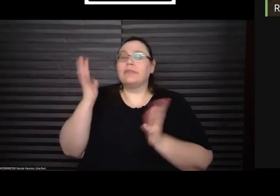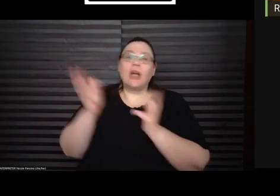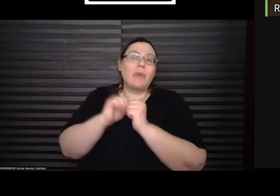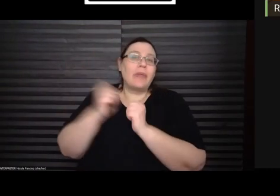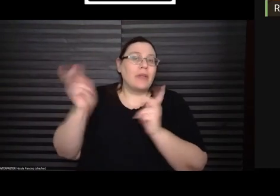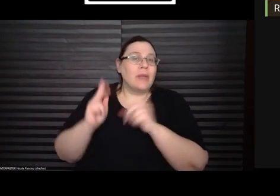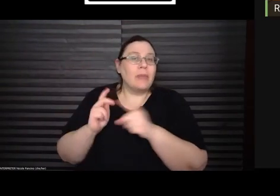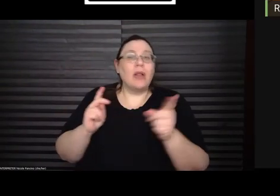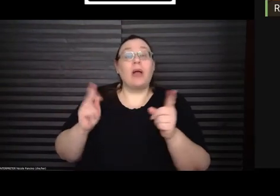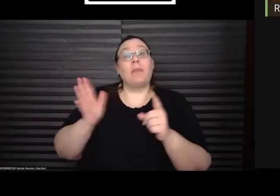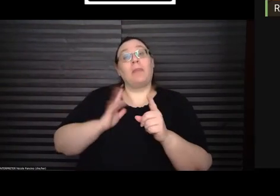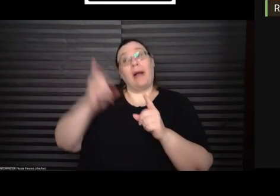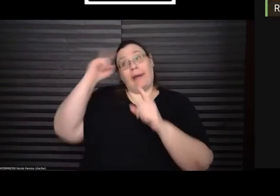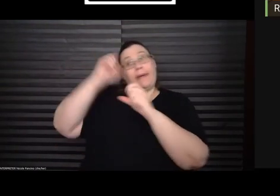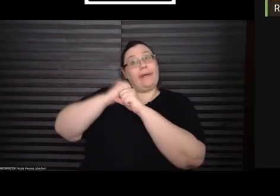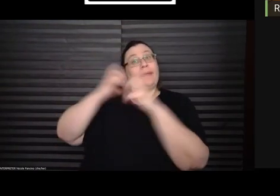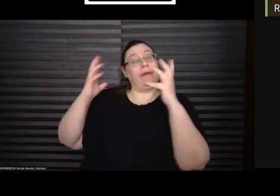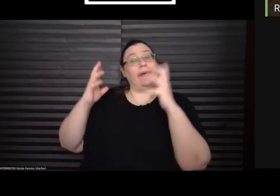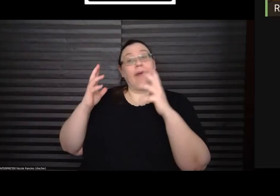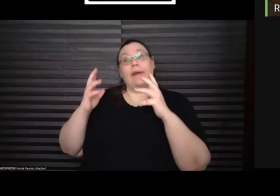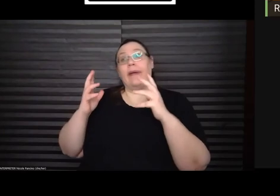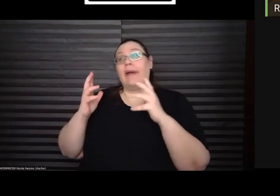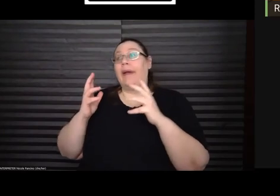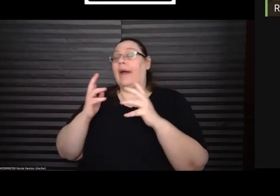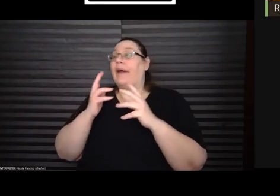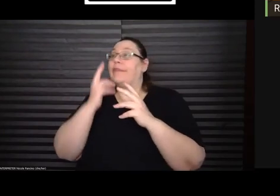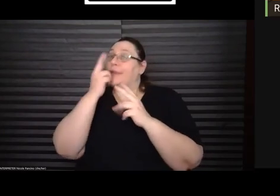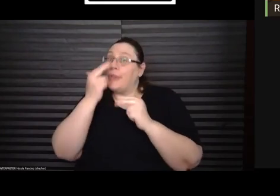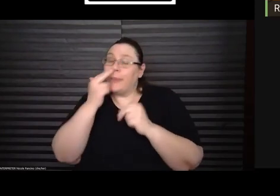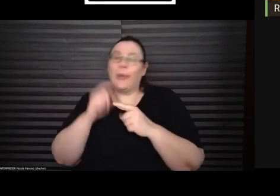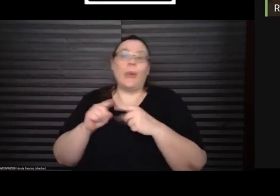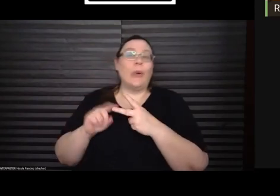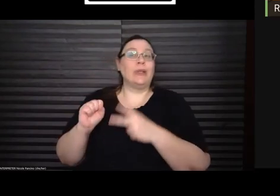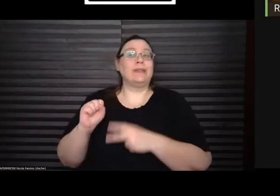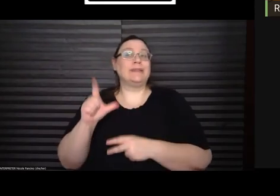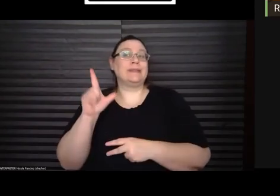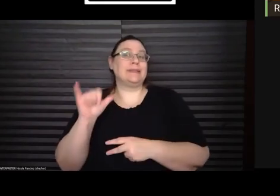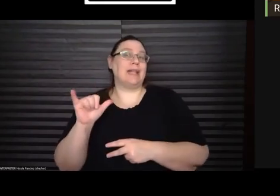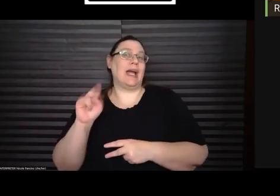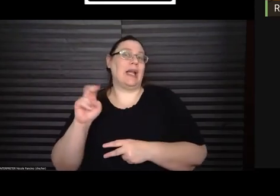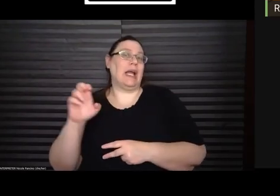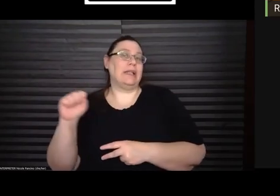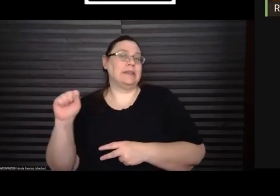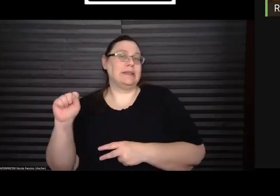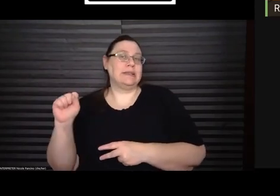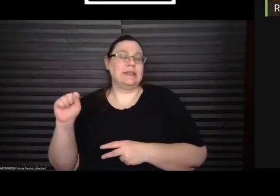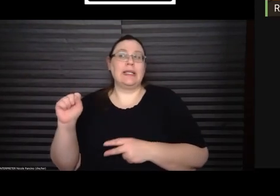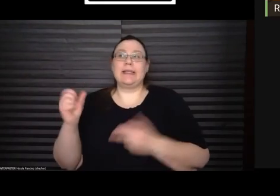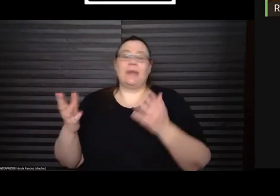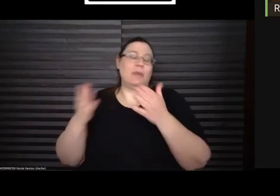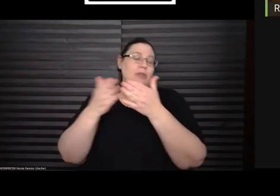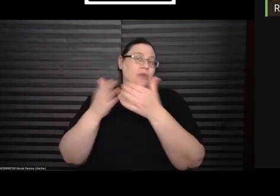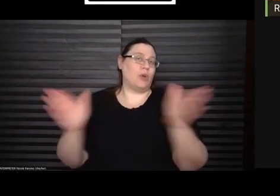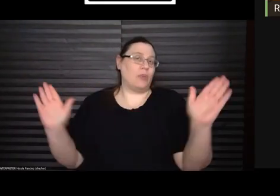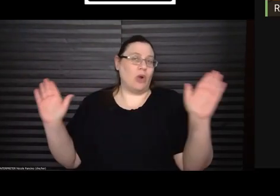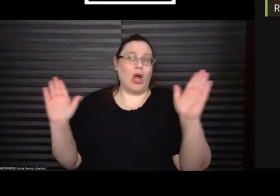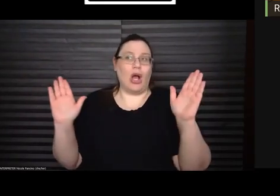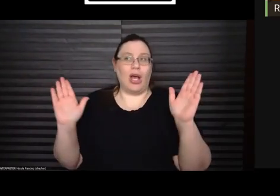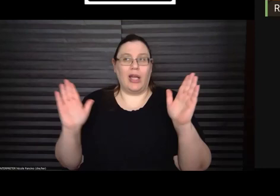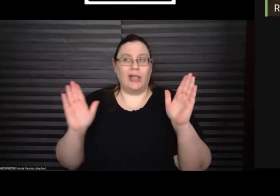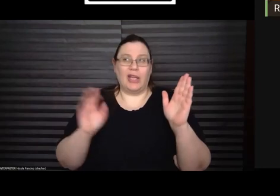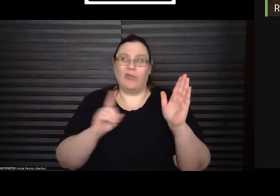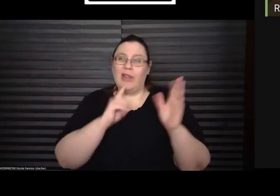talk to other people that my idea of like humor or slyness is maybe so broad that it sort